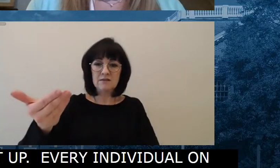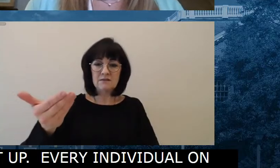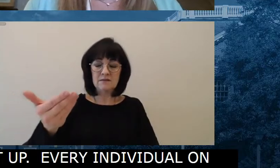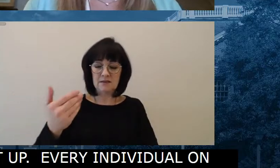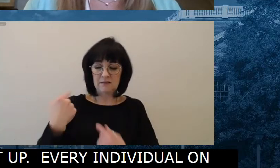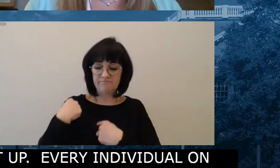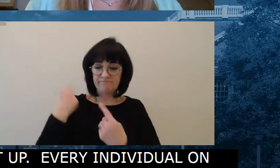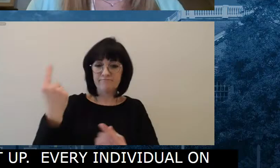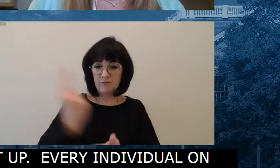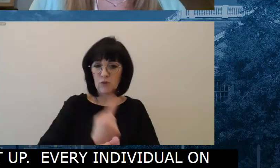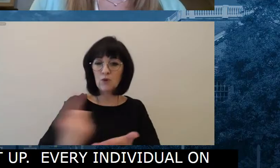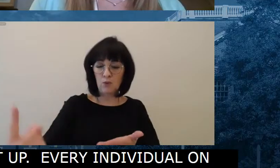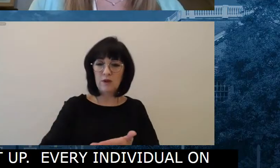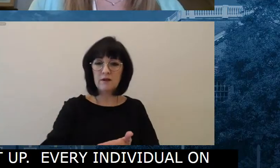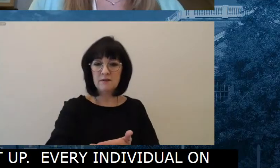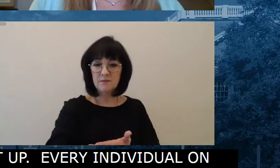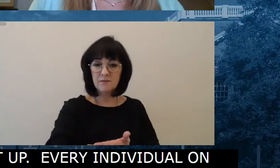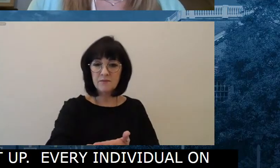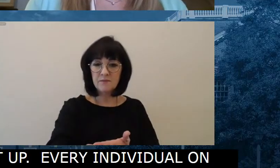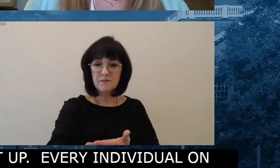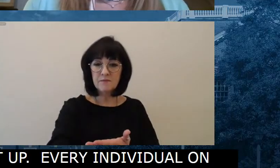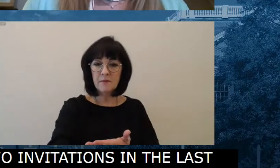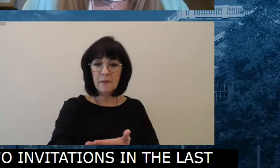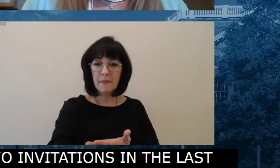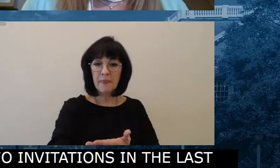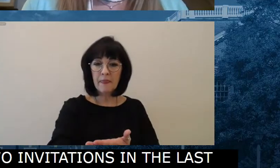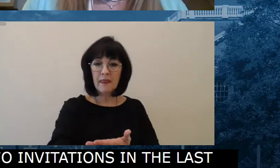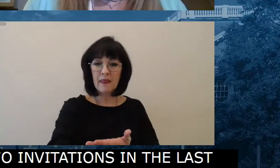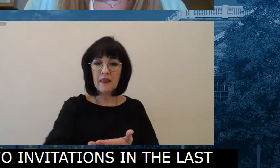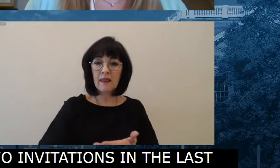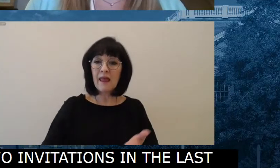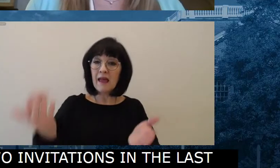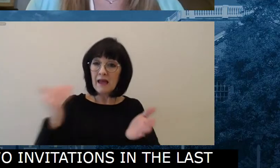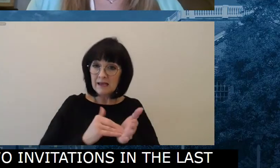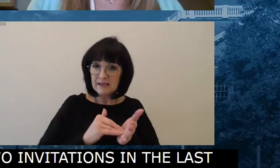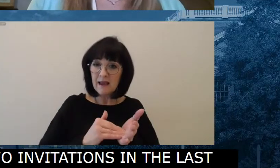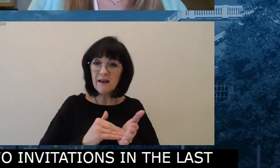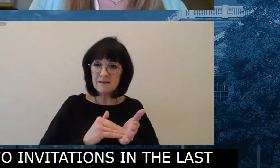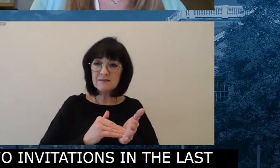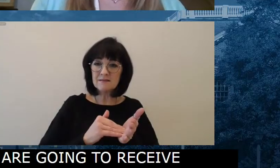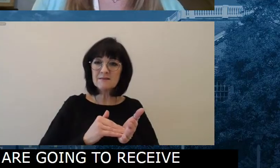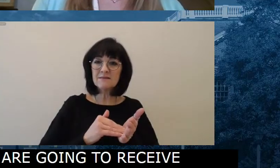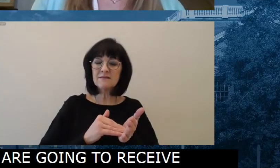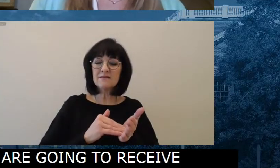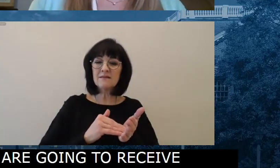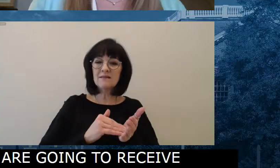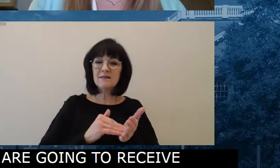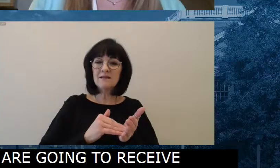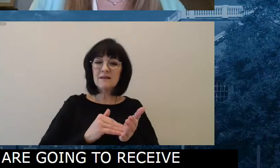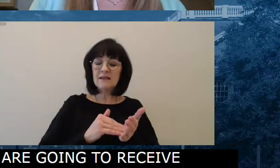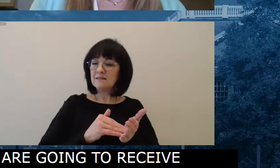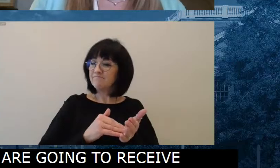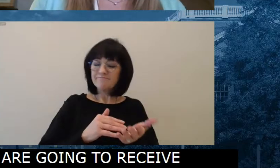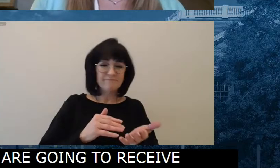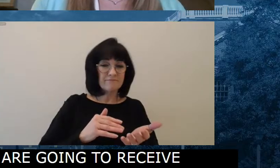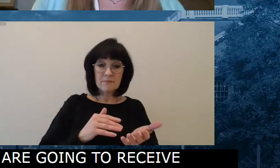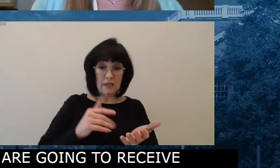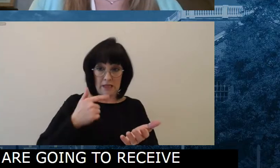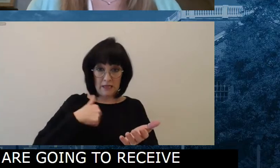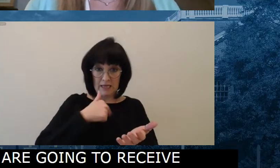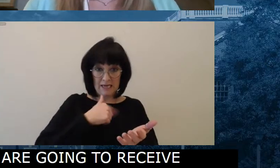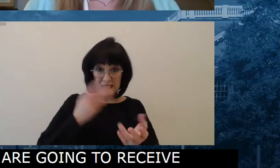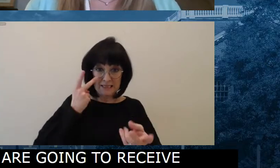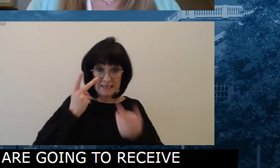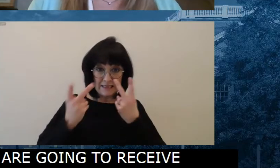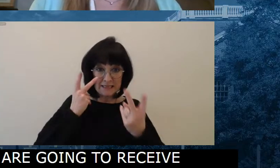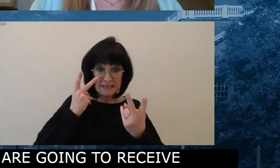And so again, we're not seeing a lot of individuals on that wait list signing